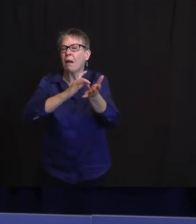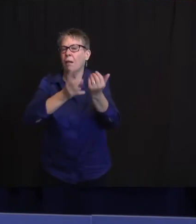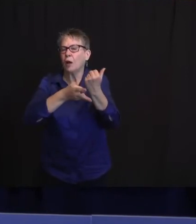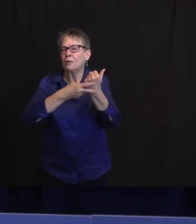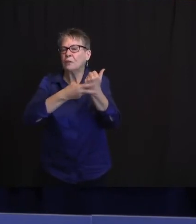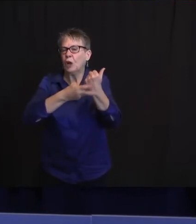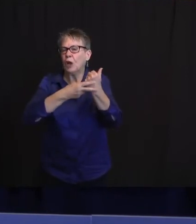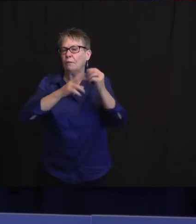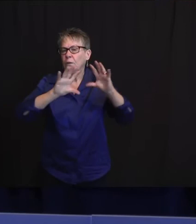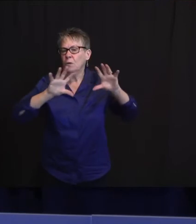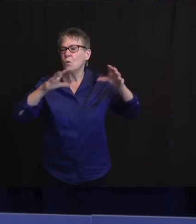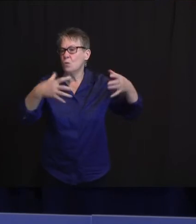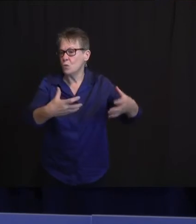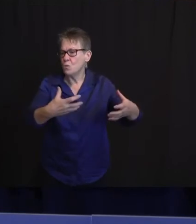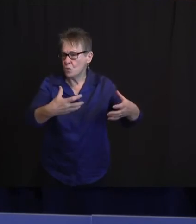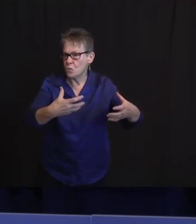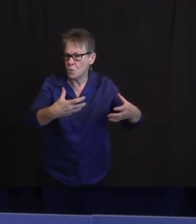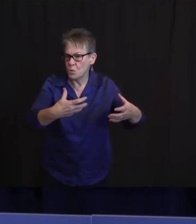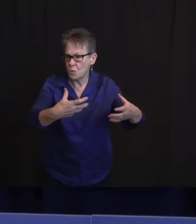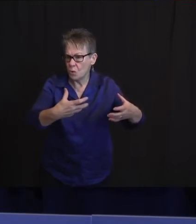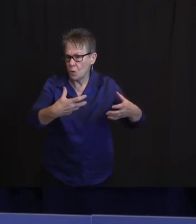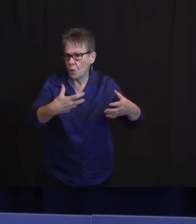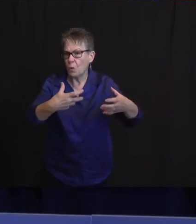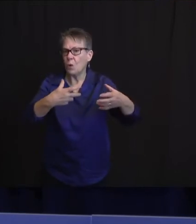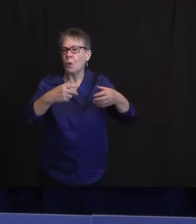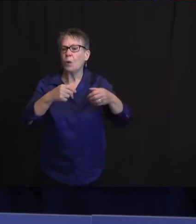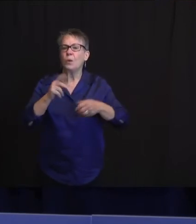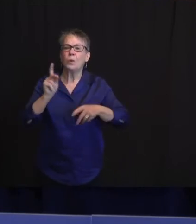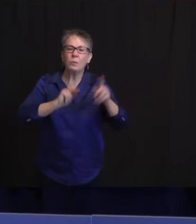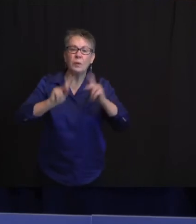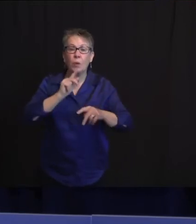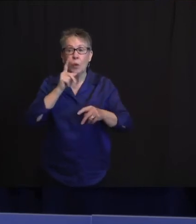vaccinators, physicians, nurses, pharmacists,